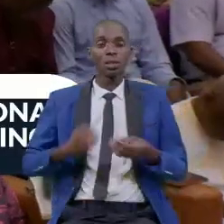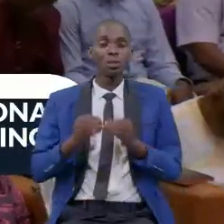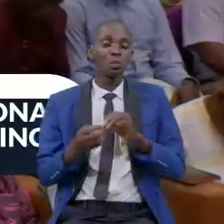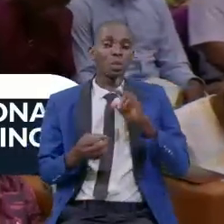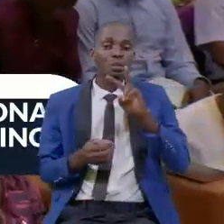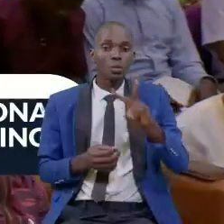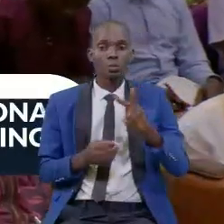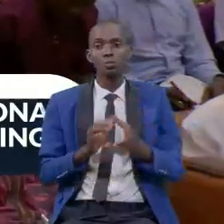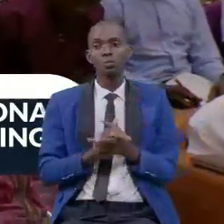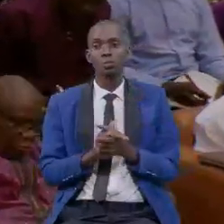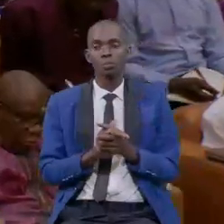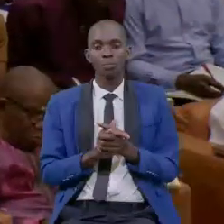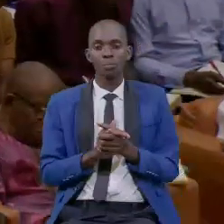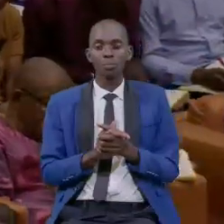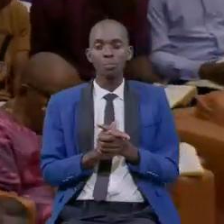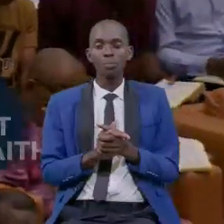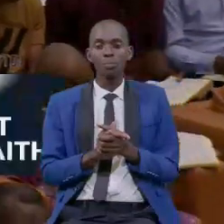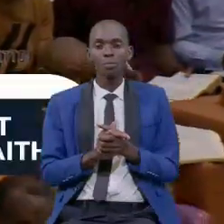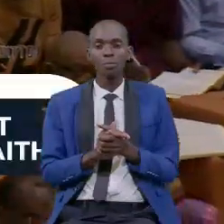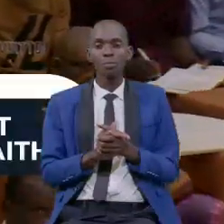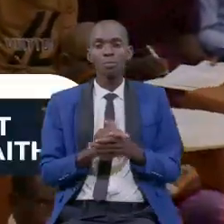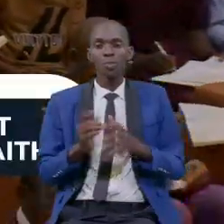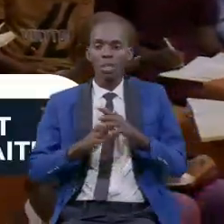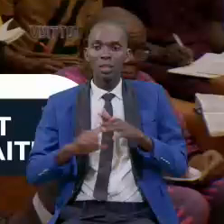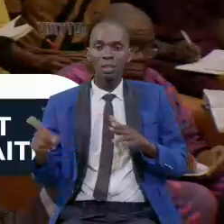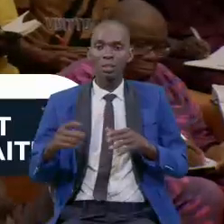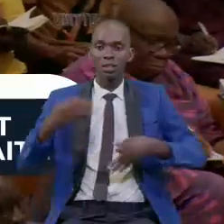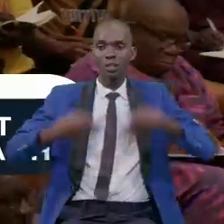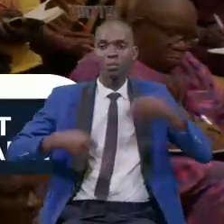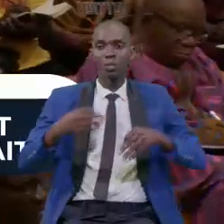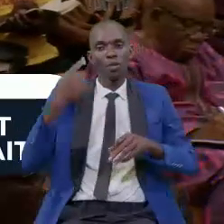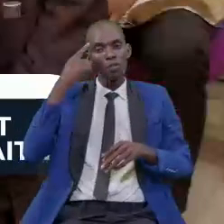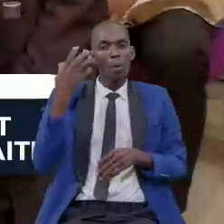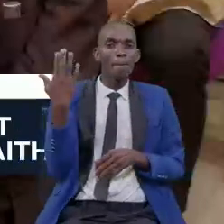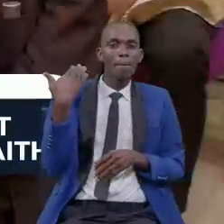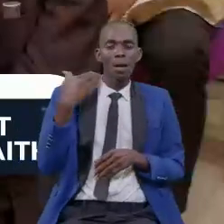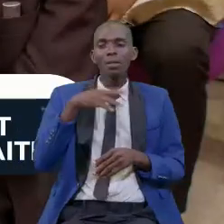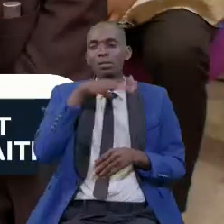escaping condemnation for past corruption through